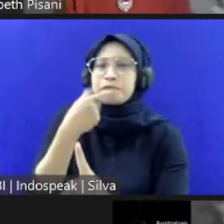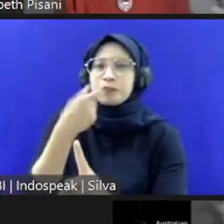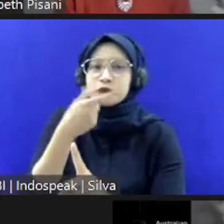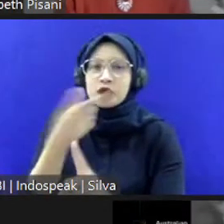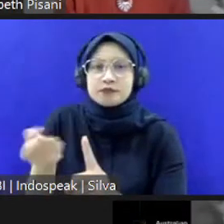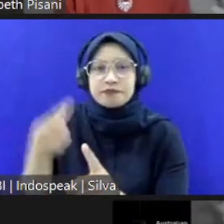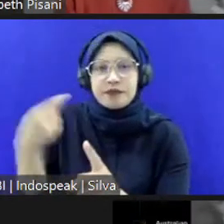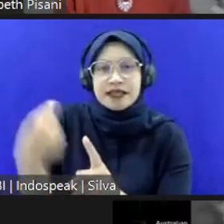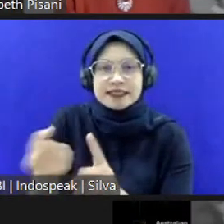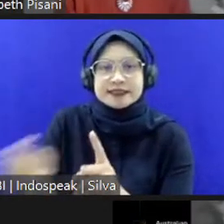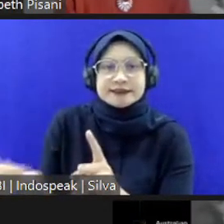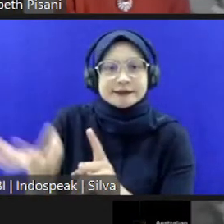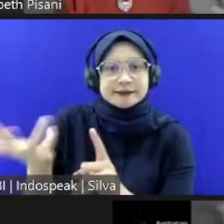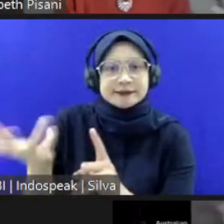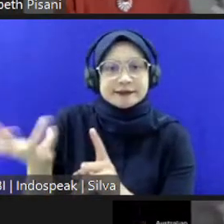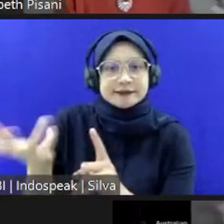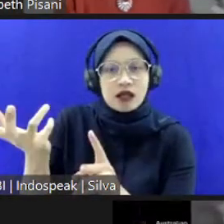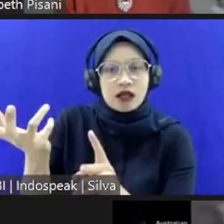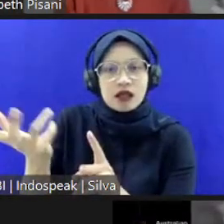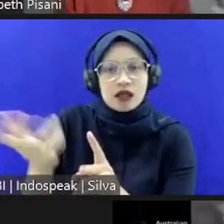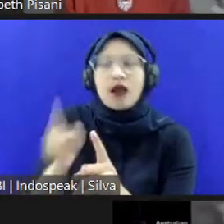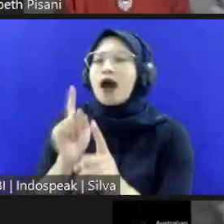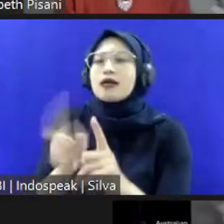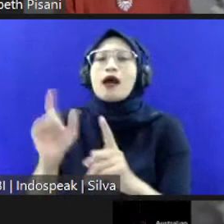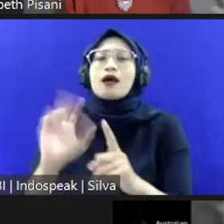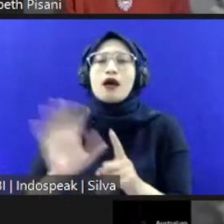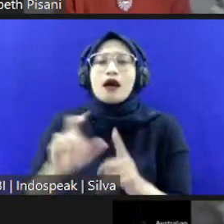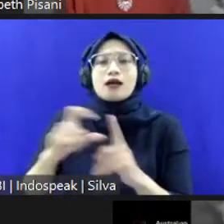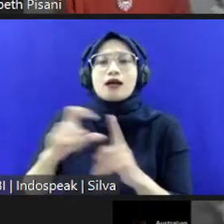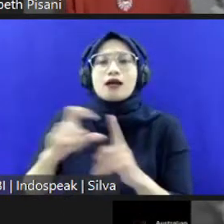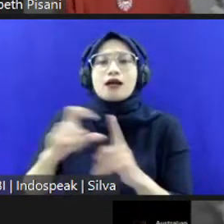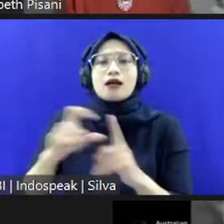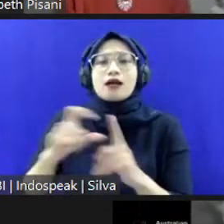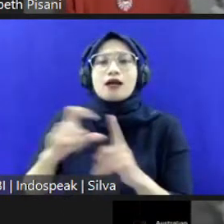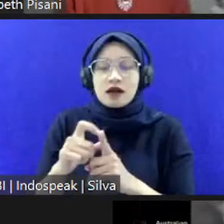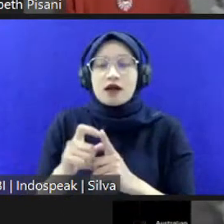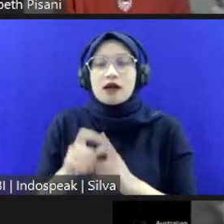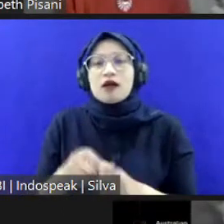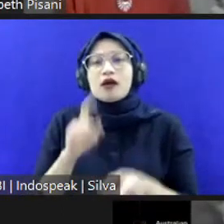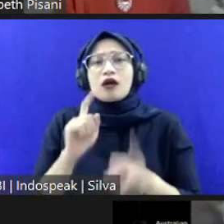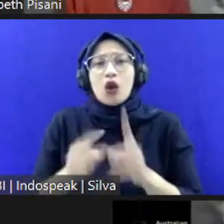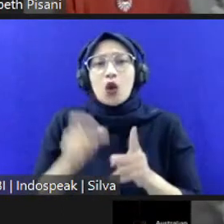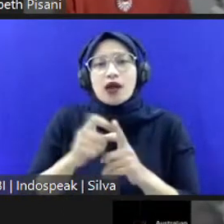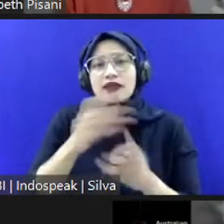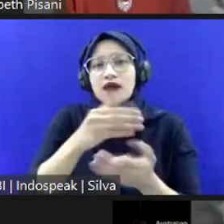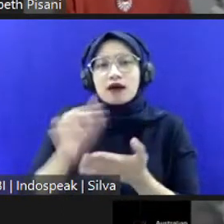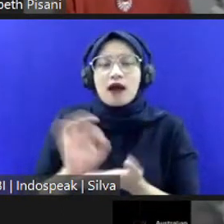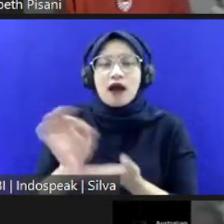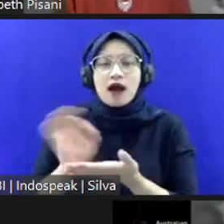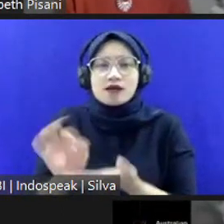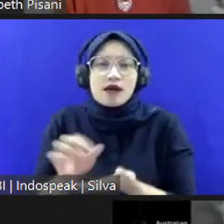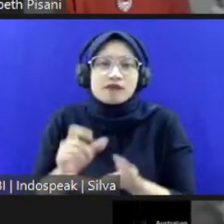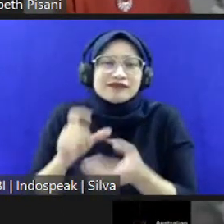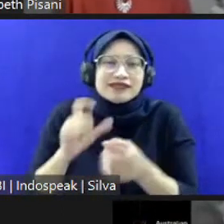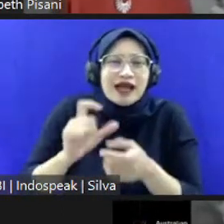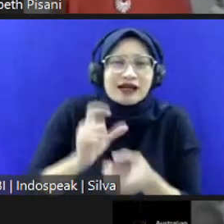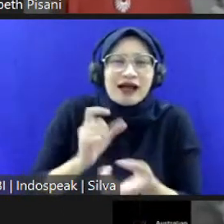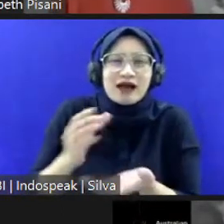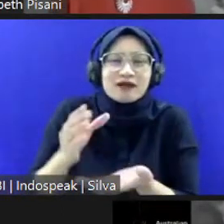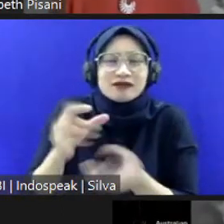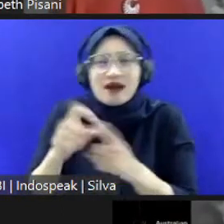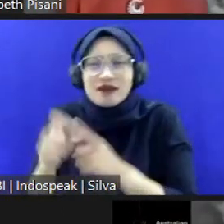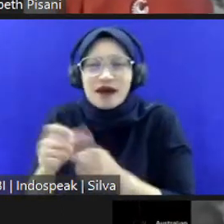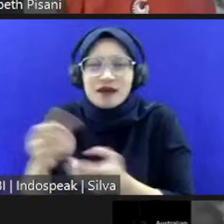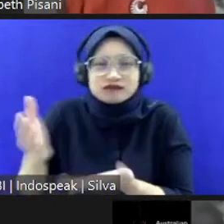to get the data. If you get the data, how did you do it? If not, other methods you could do. Thanks so